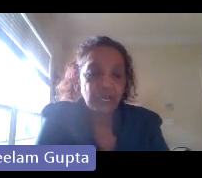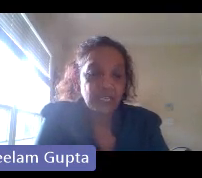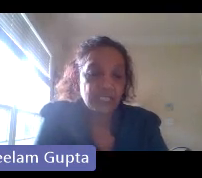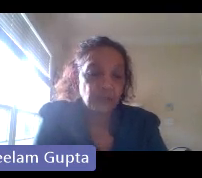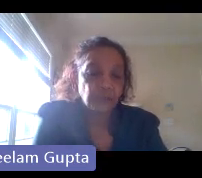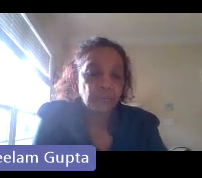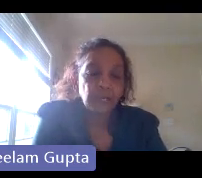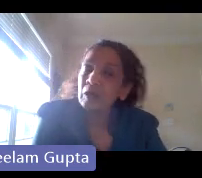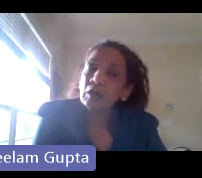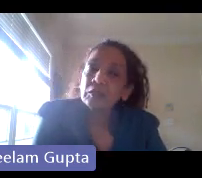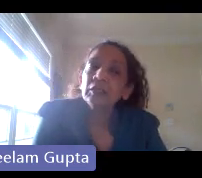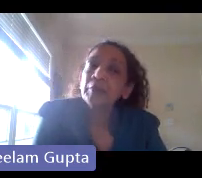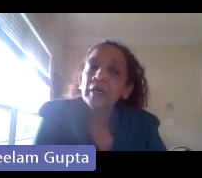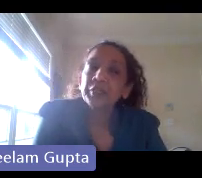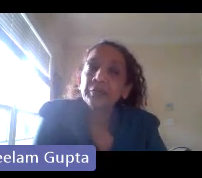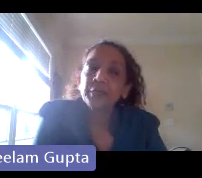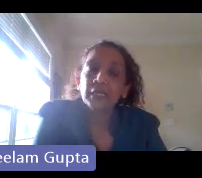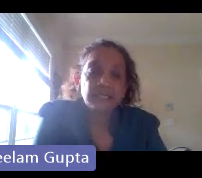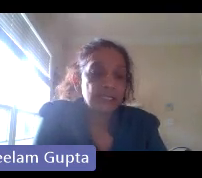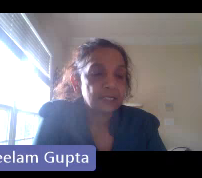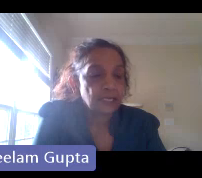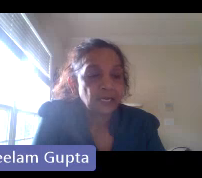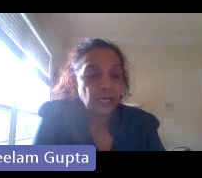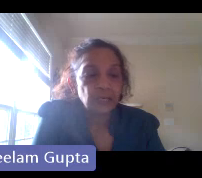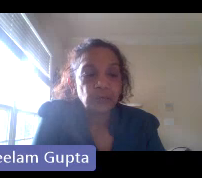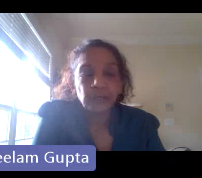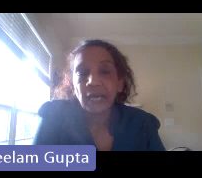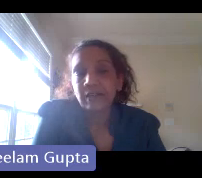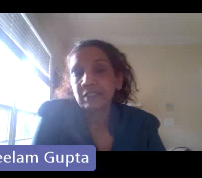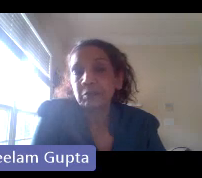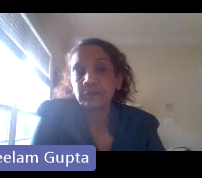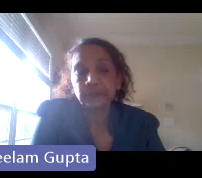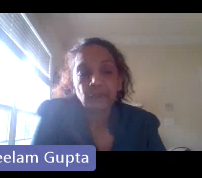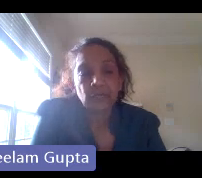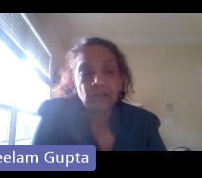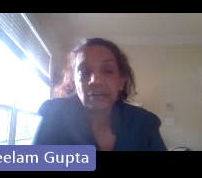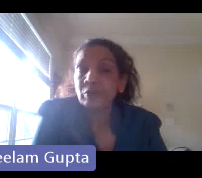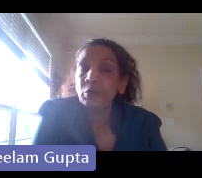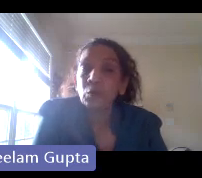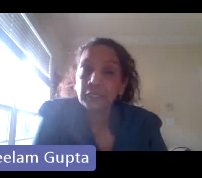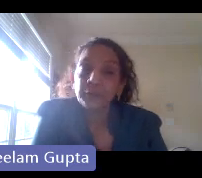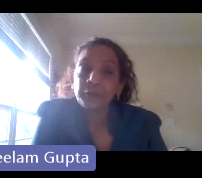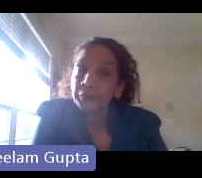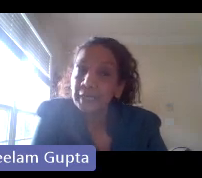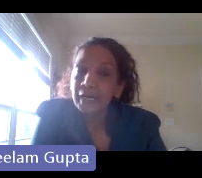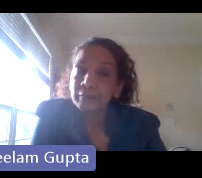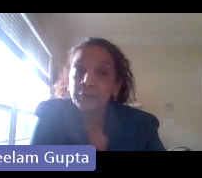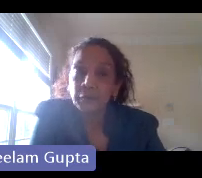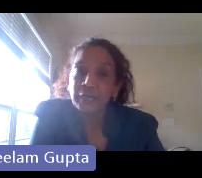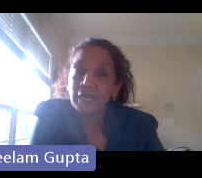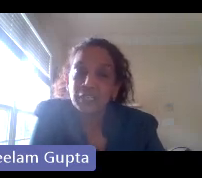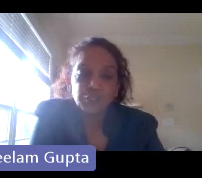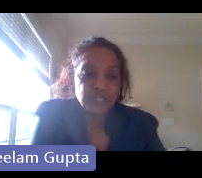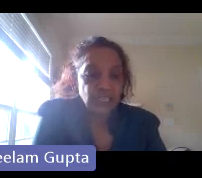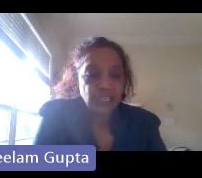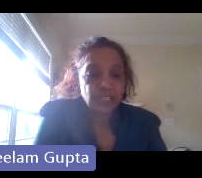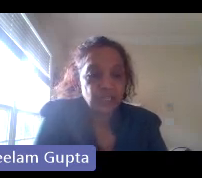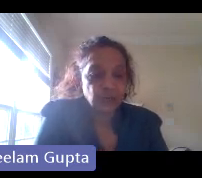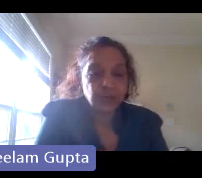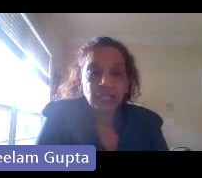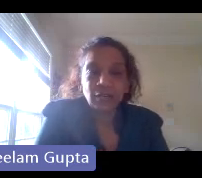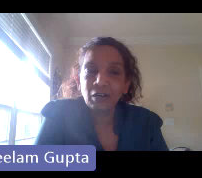fixed amount grants and also the monitoring process. I know we have some of our older programs, program